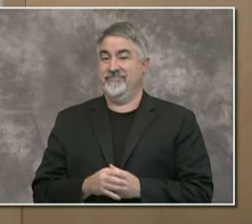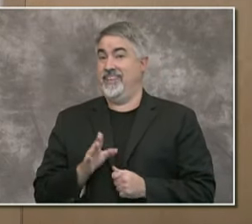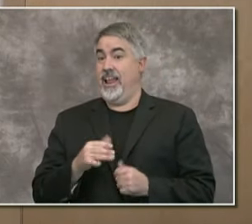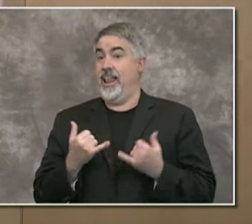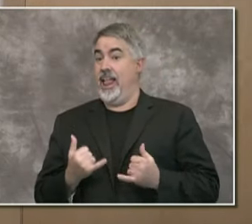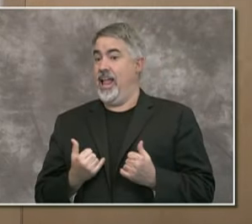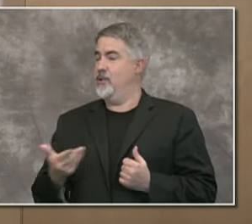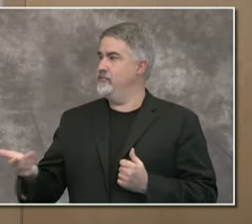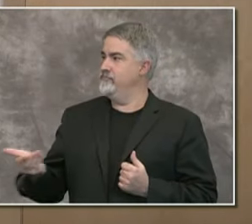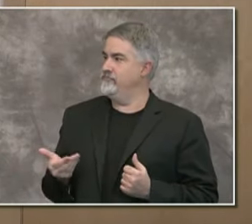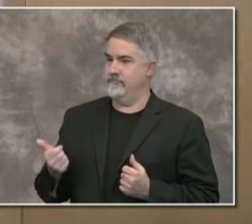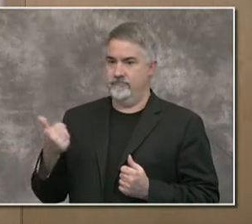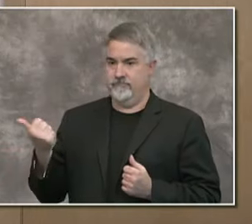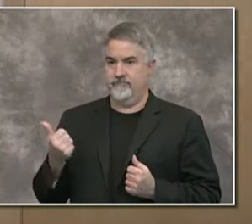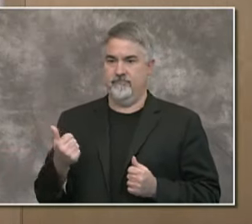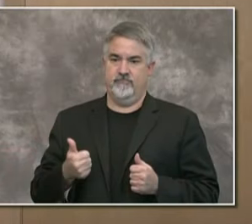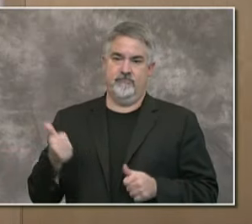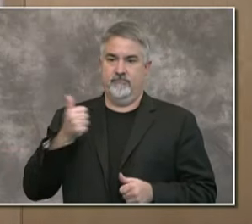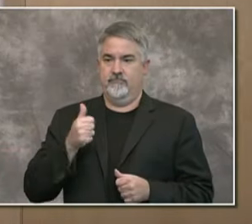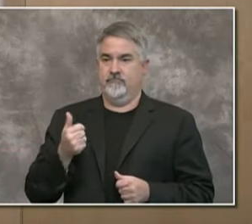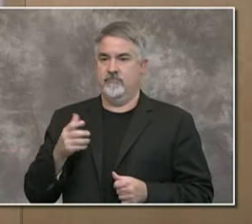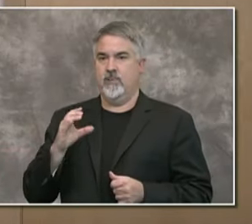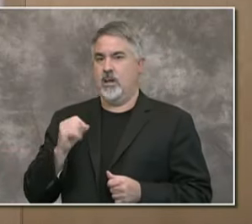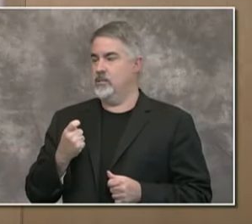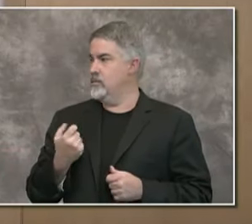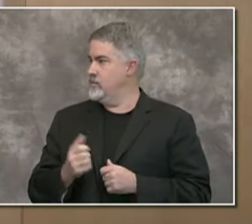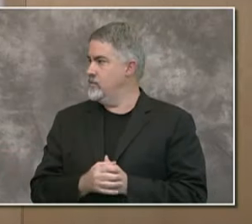Chairman Greg Cox. Thank you.